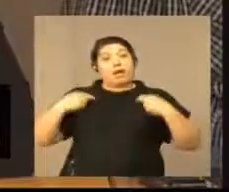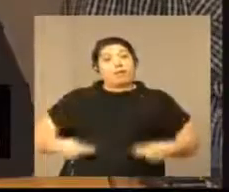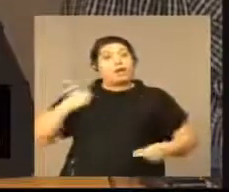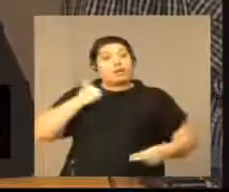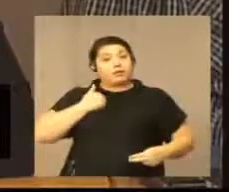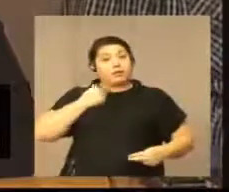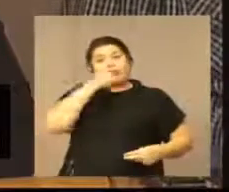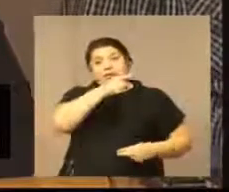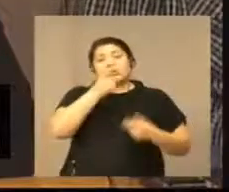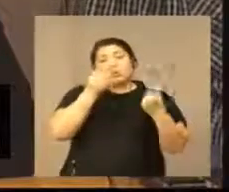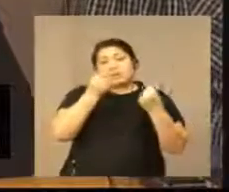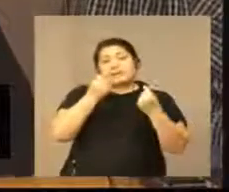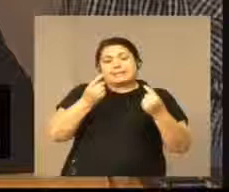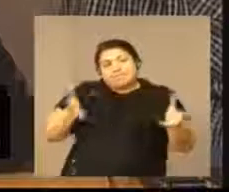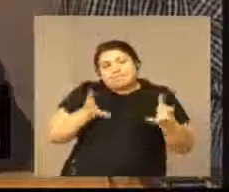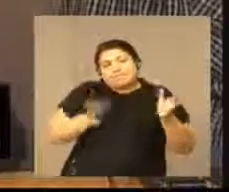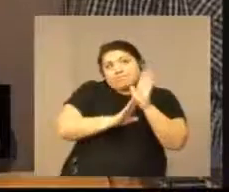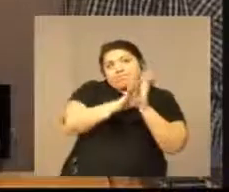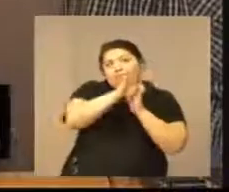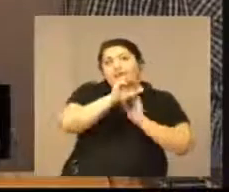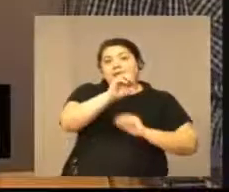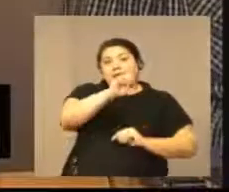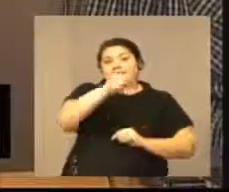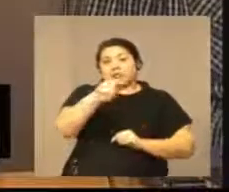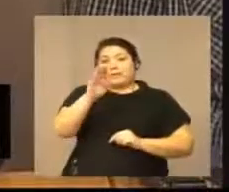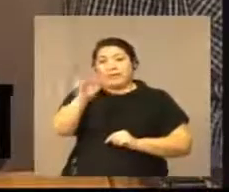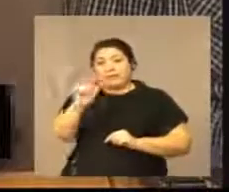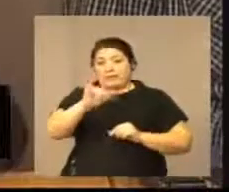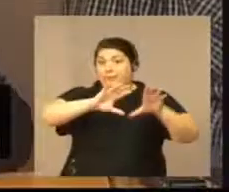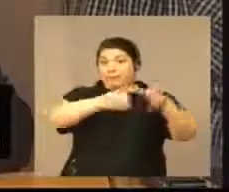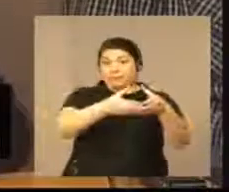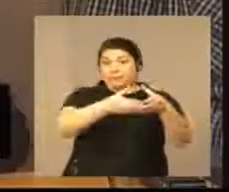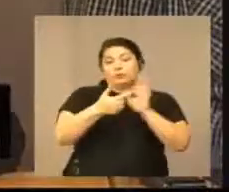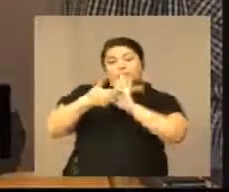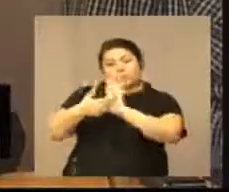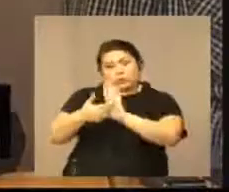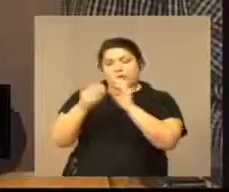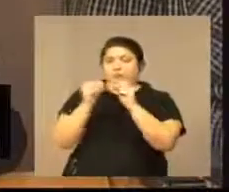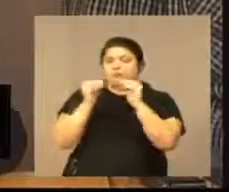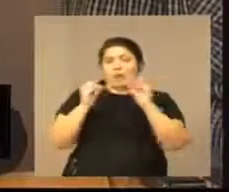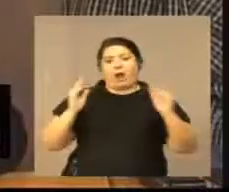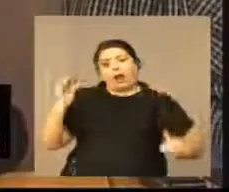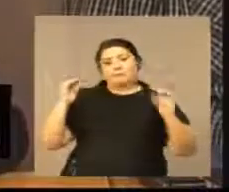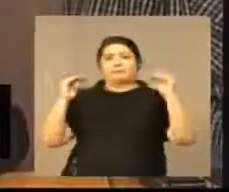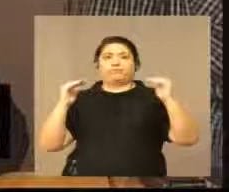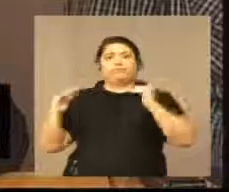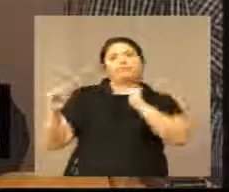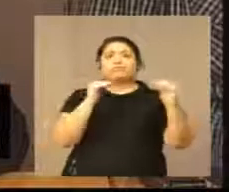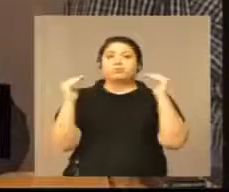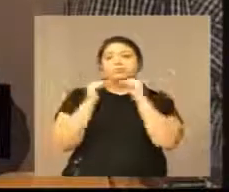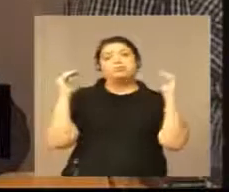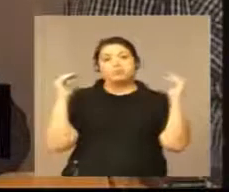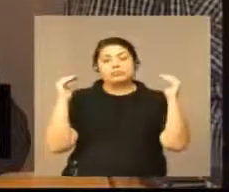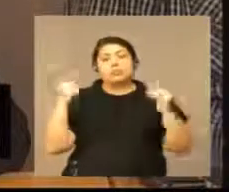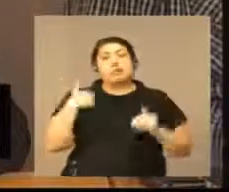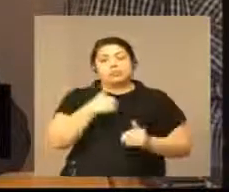bolstering their SGBA unit to demonstrate this. We also believe that this is an essential tool